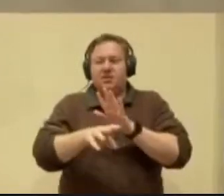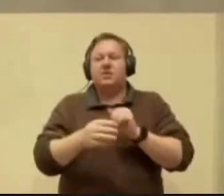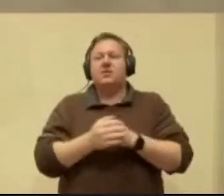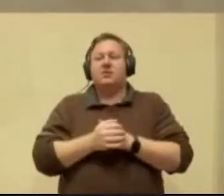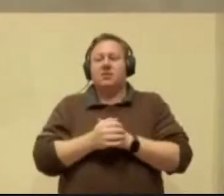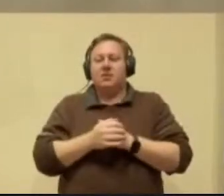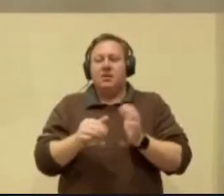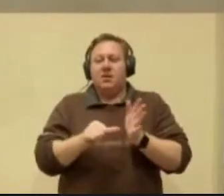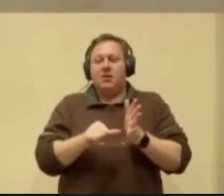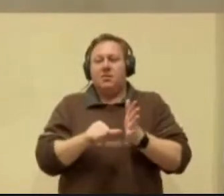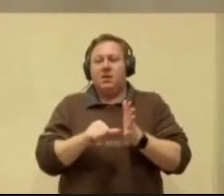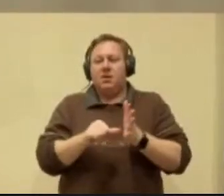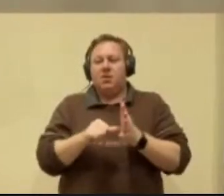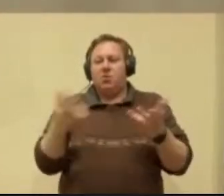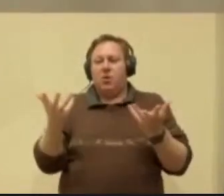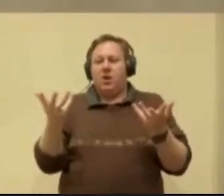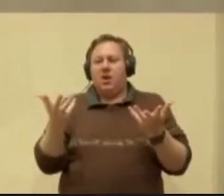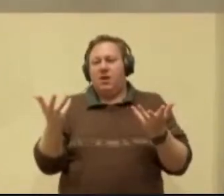a